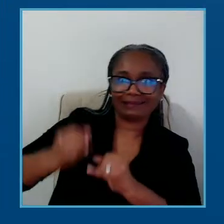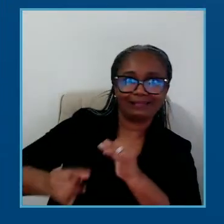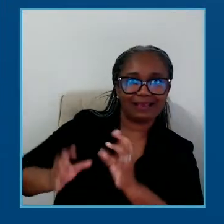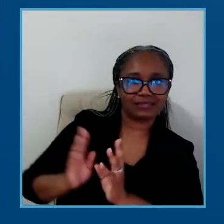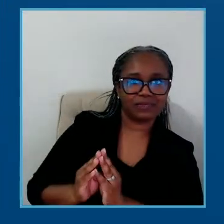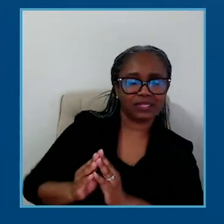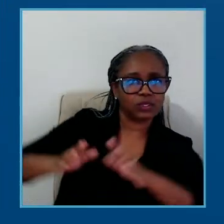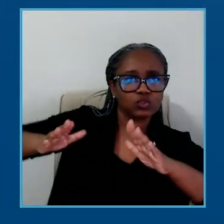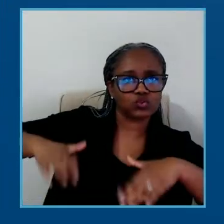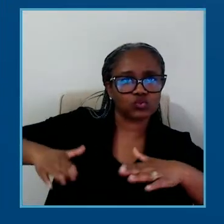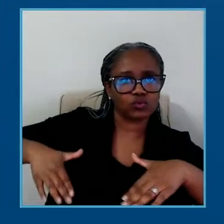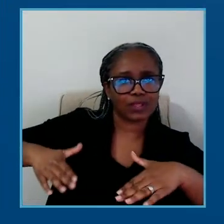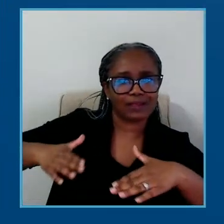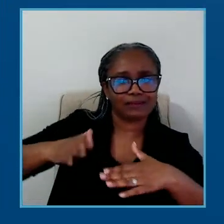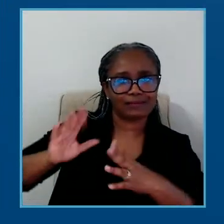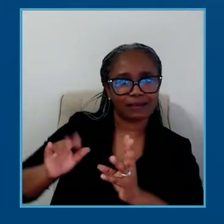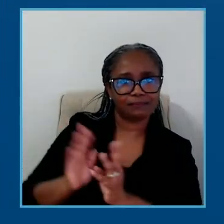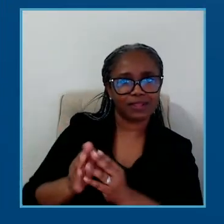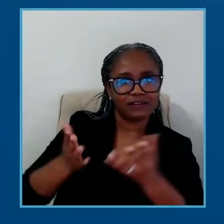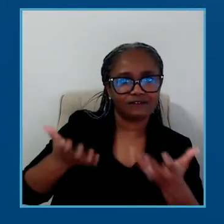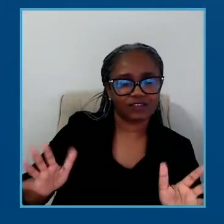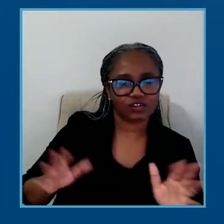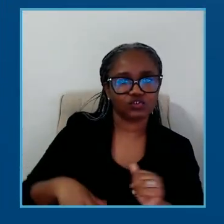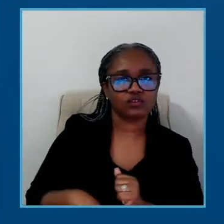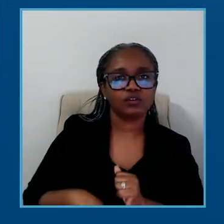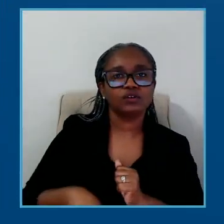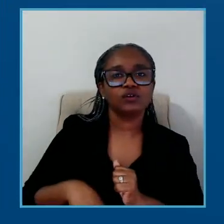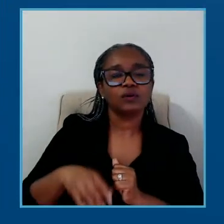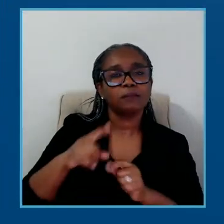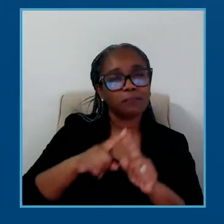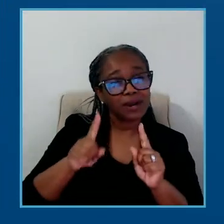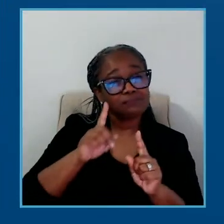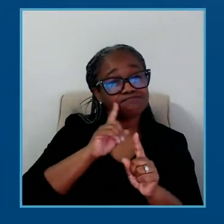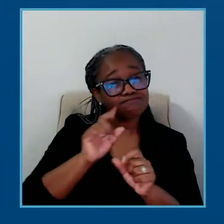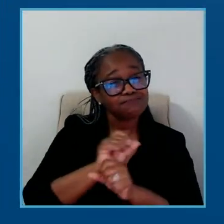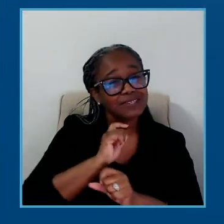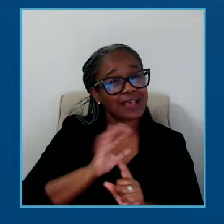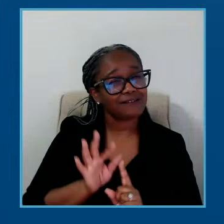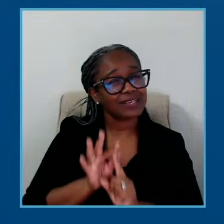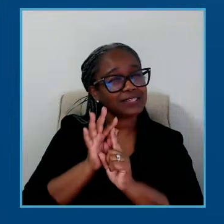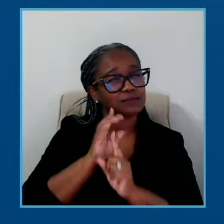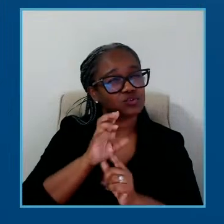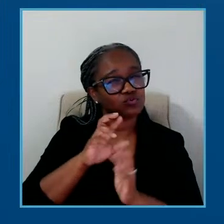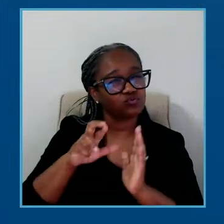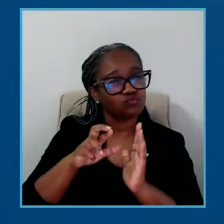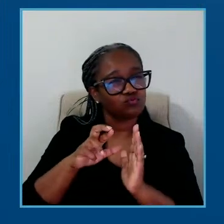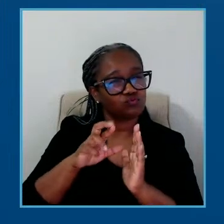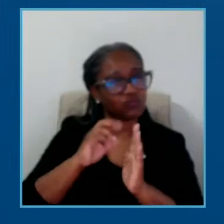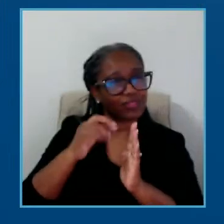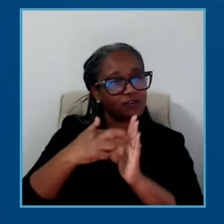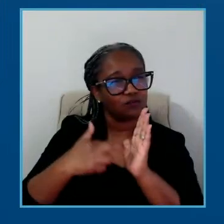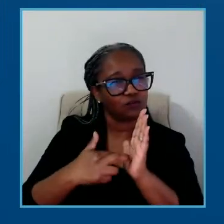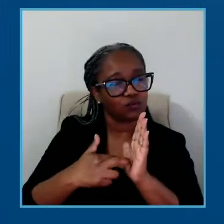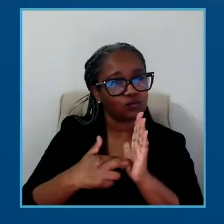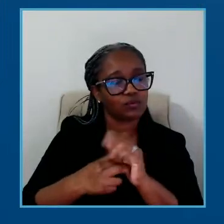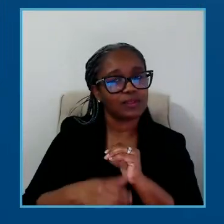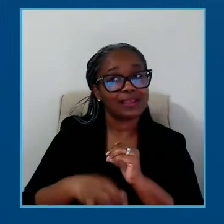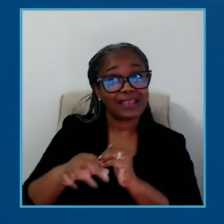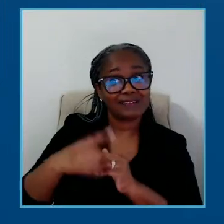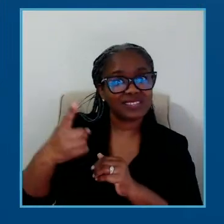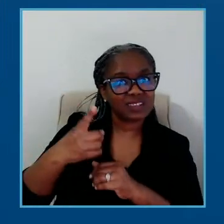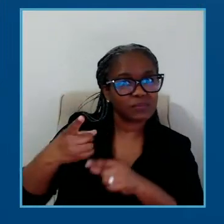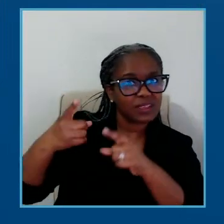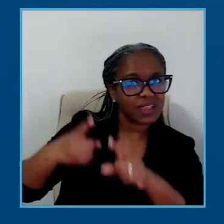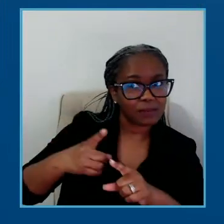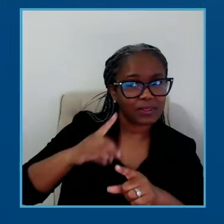point. But there are exceptions to this rule. Certain improper acts are considered so severe that they result in what are